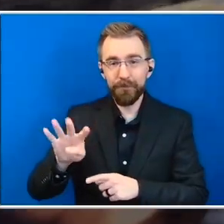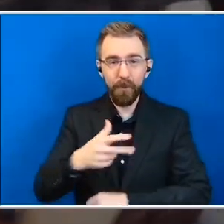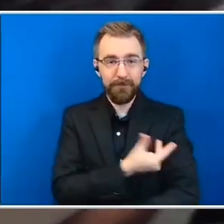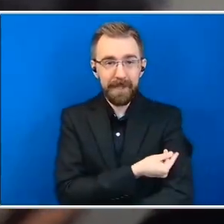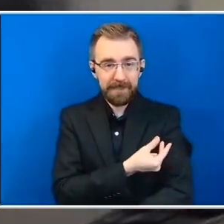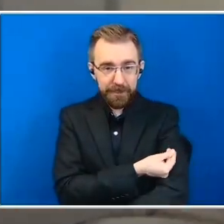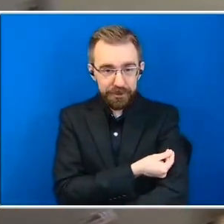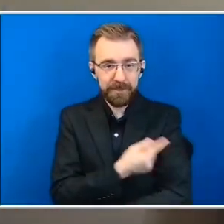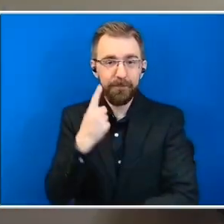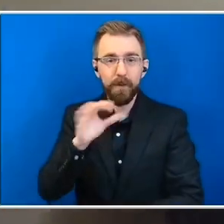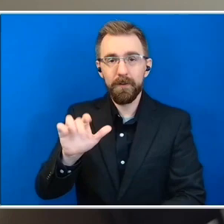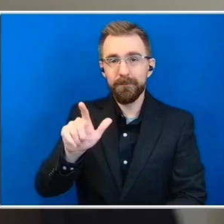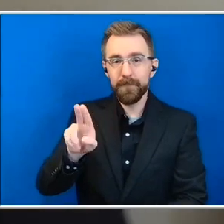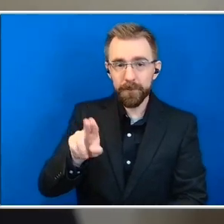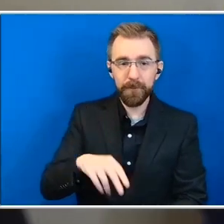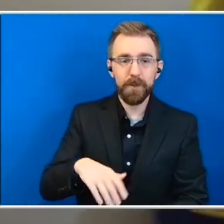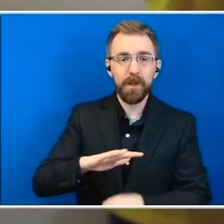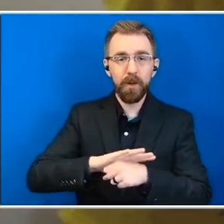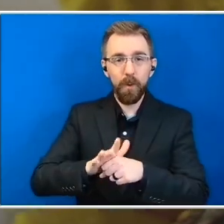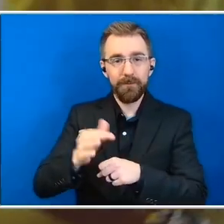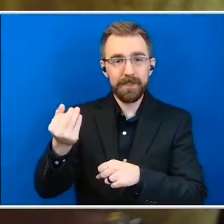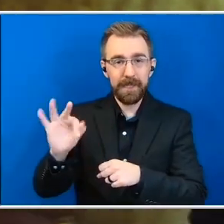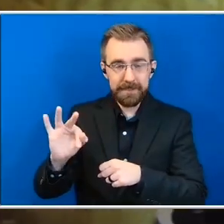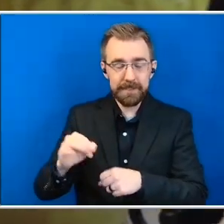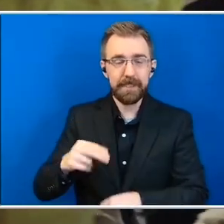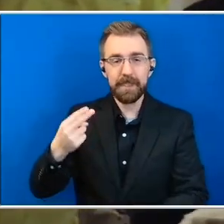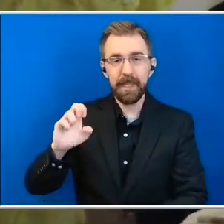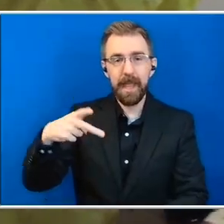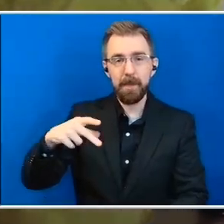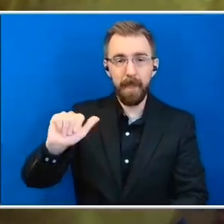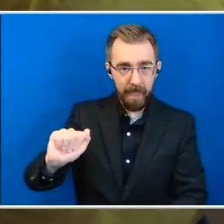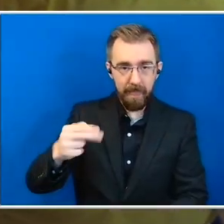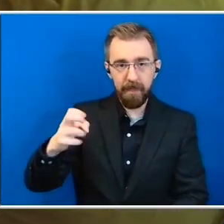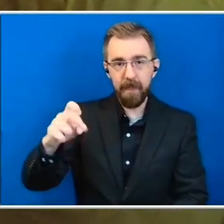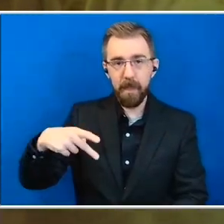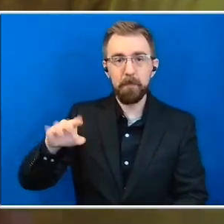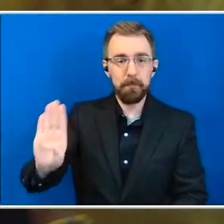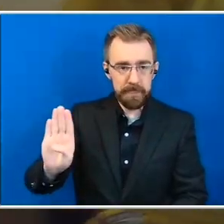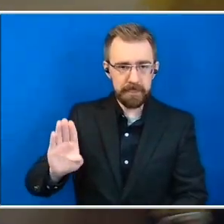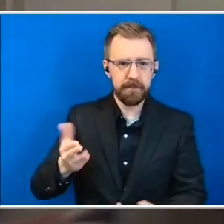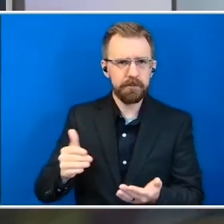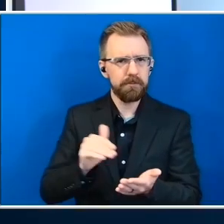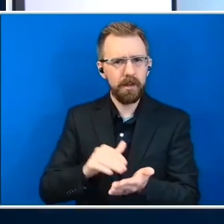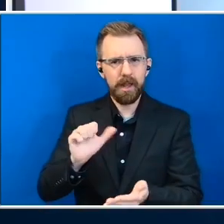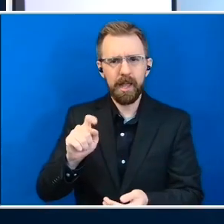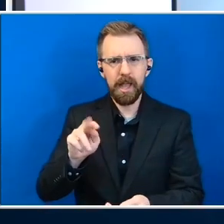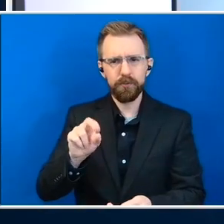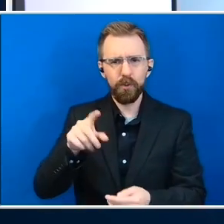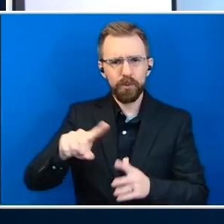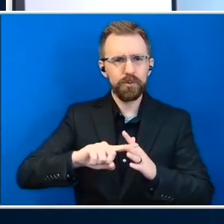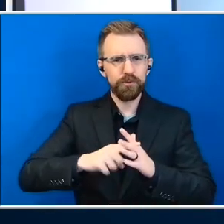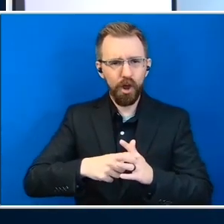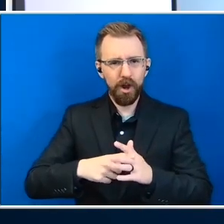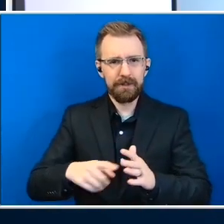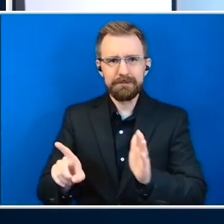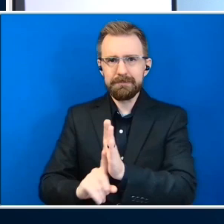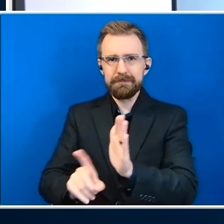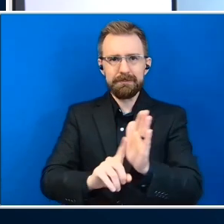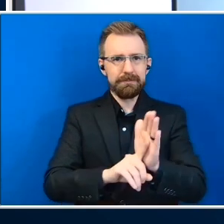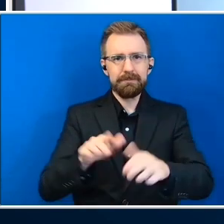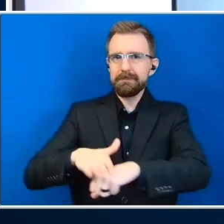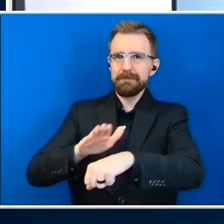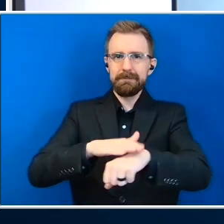flu, COVID-19, hepatitis A, and hepatitis B. Dr. Castro, you began sounding the alarm needing to